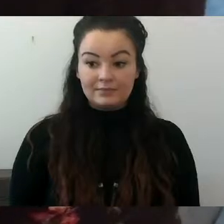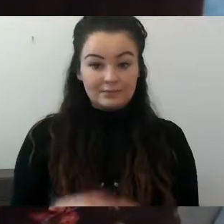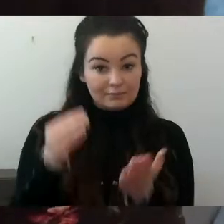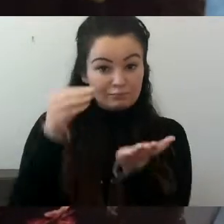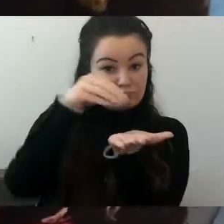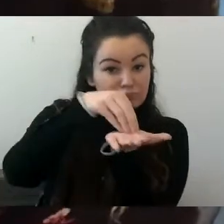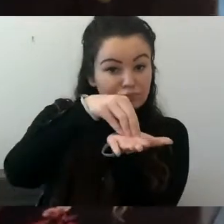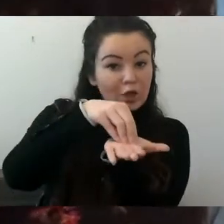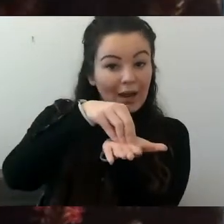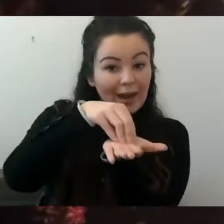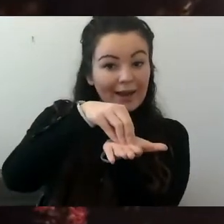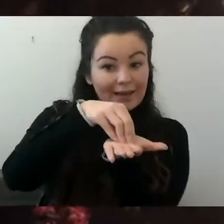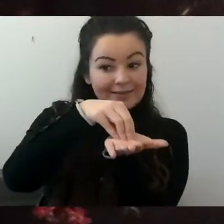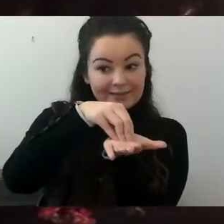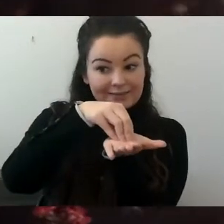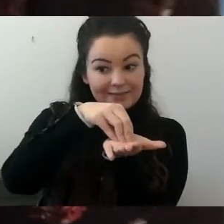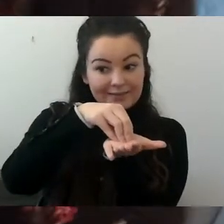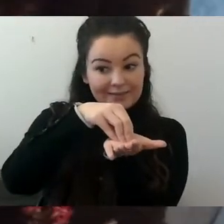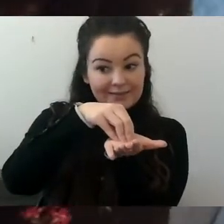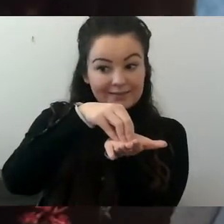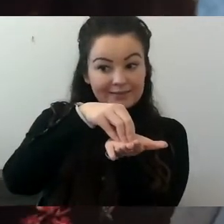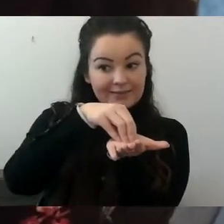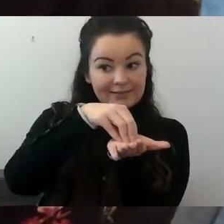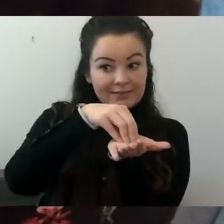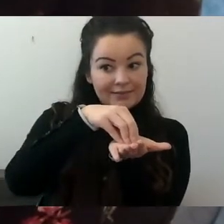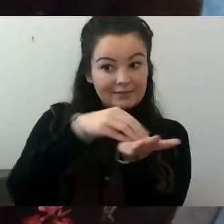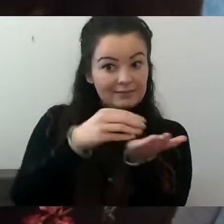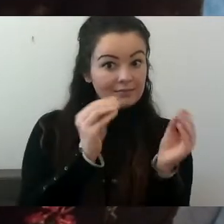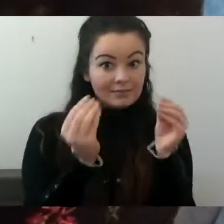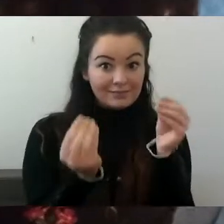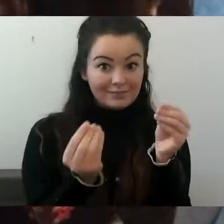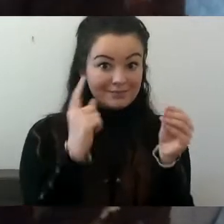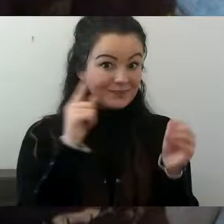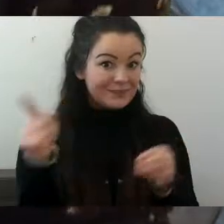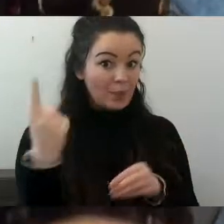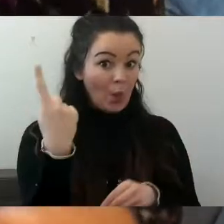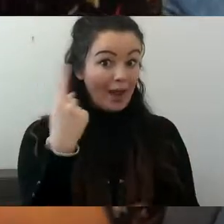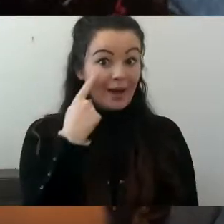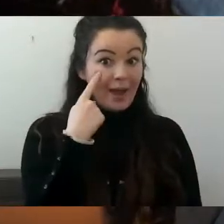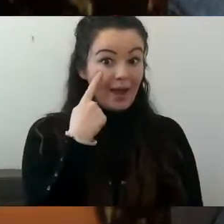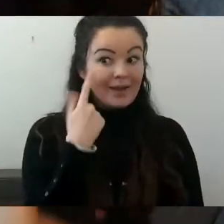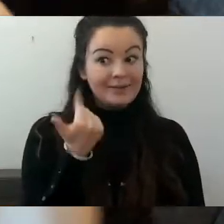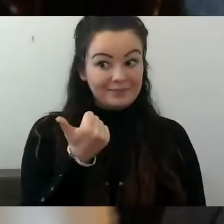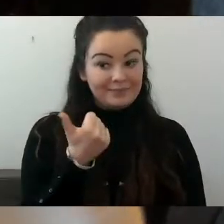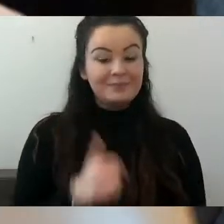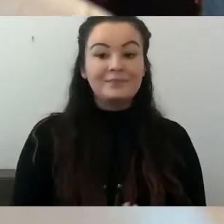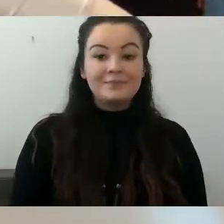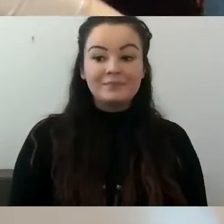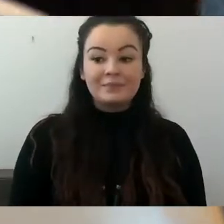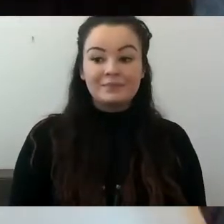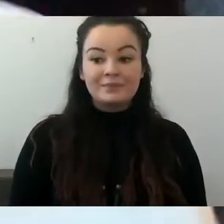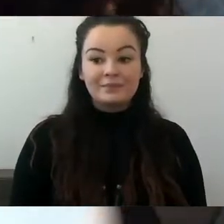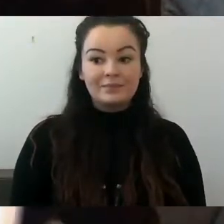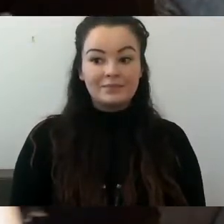plate. I'm going to press down for a few seconds. Remove. There we go. There's one